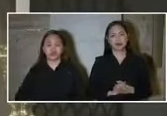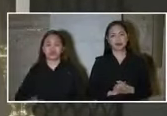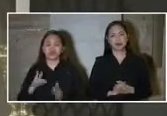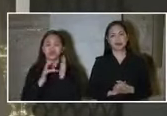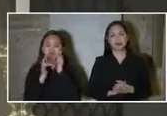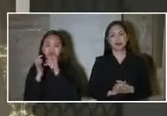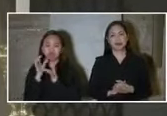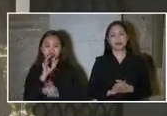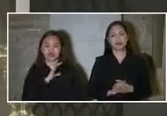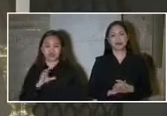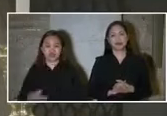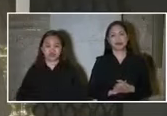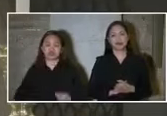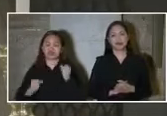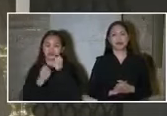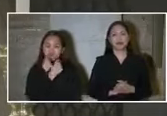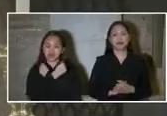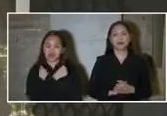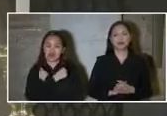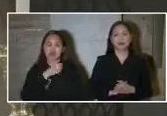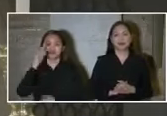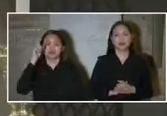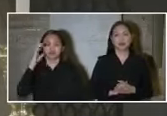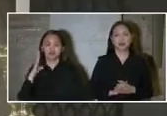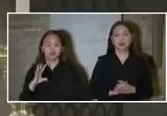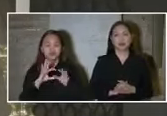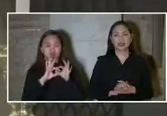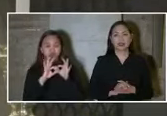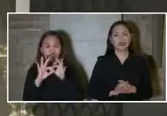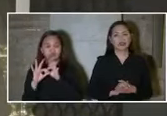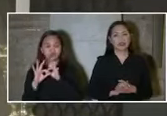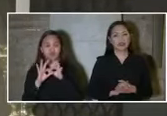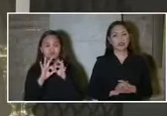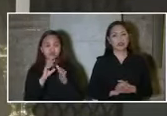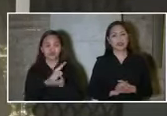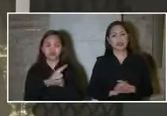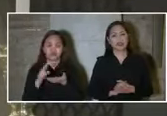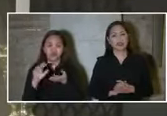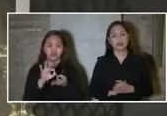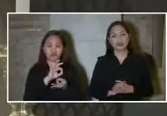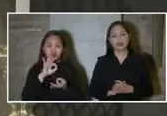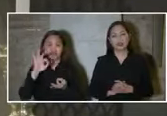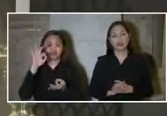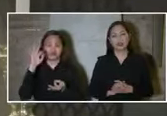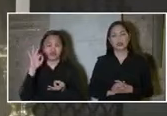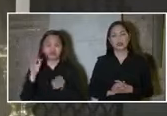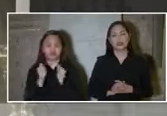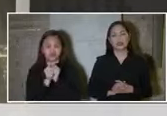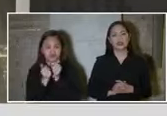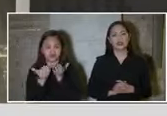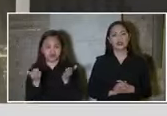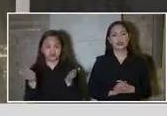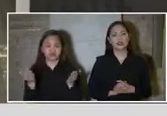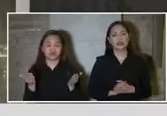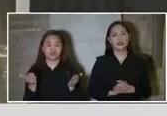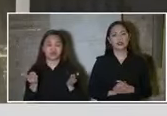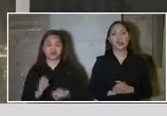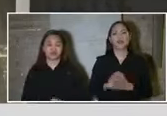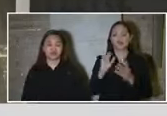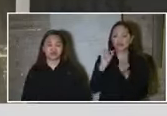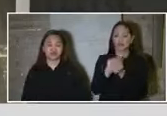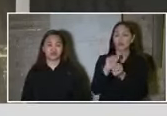Jesus Christ, the love of God, and the communion of the Holy Spirit be with you all. And